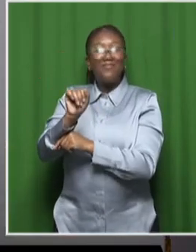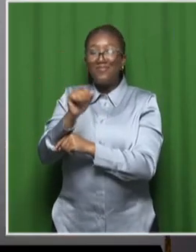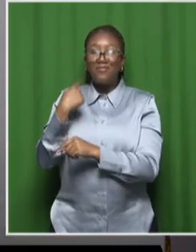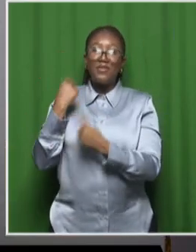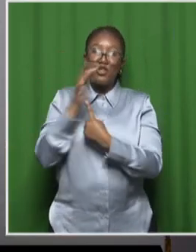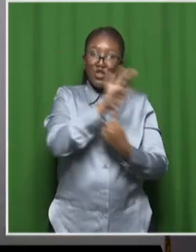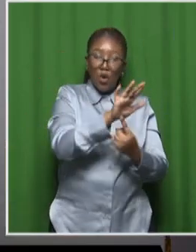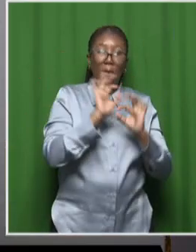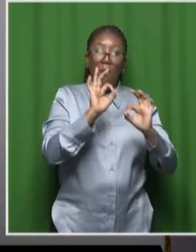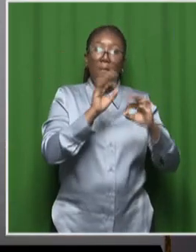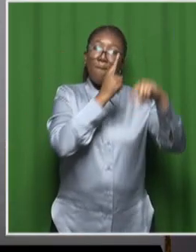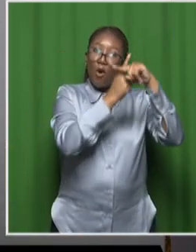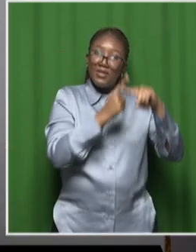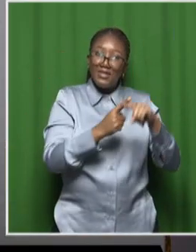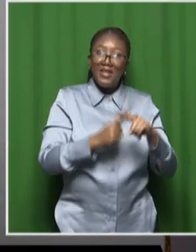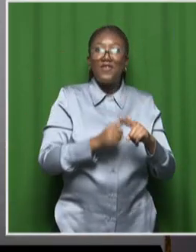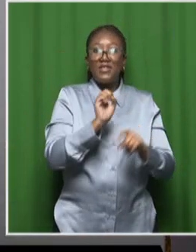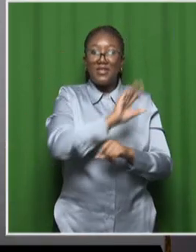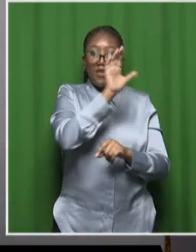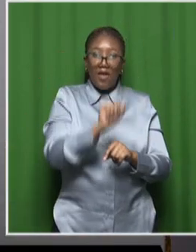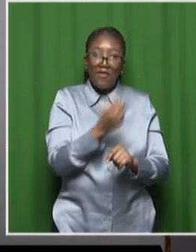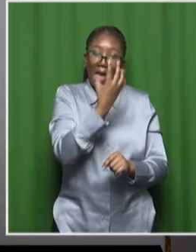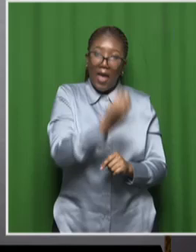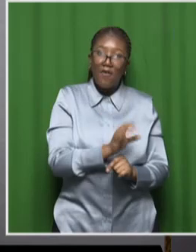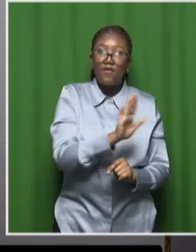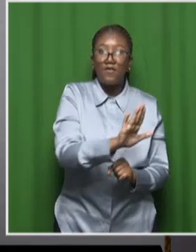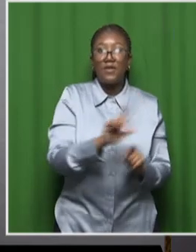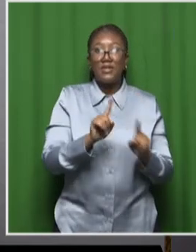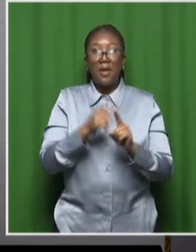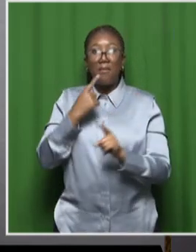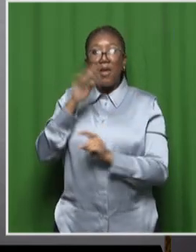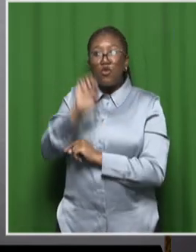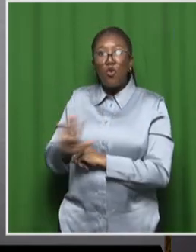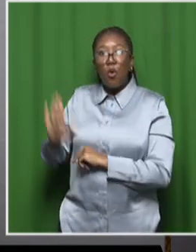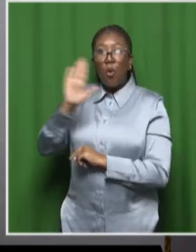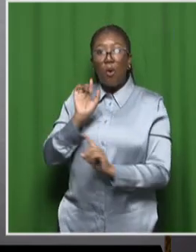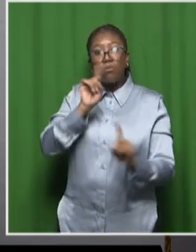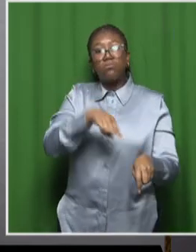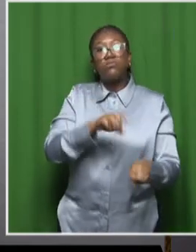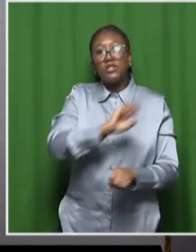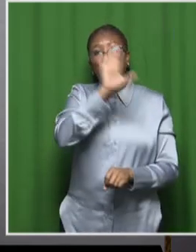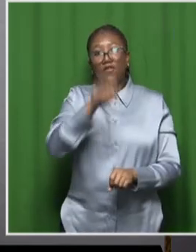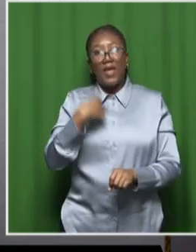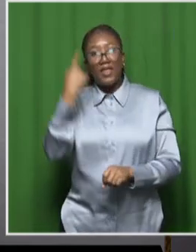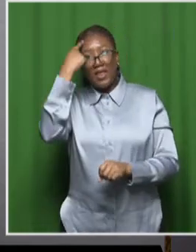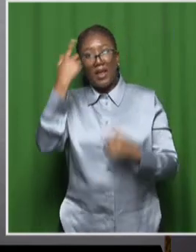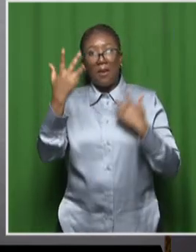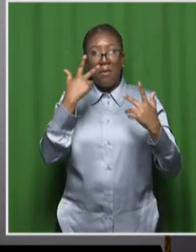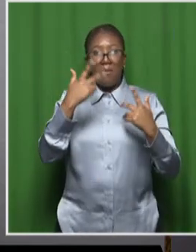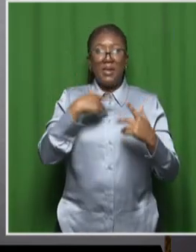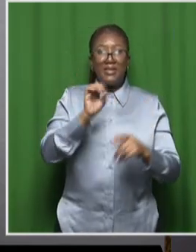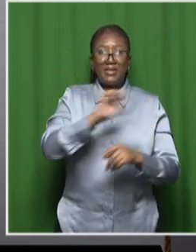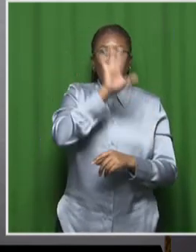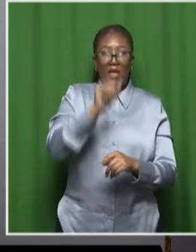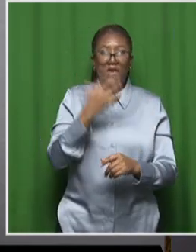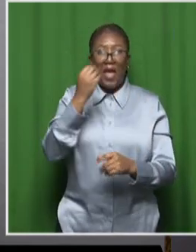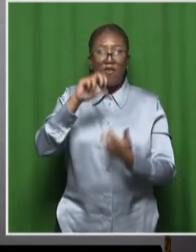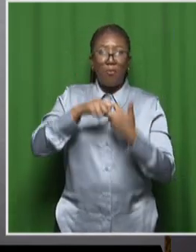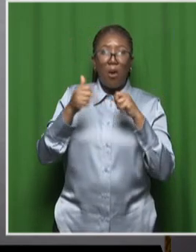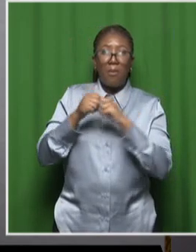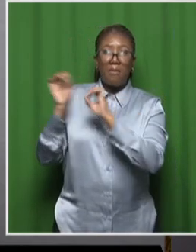European countries. They come to South Africa and they just like, their perspective is very narrow about issues that we are dealing with